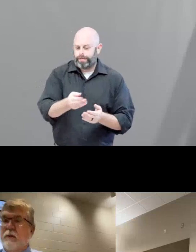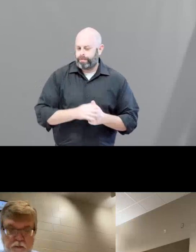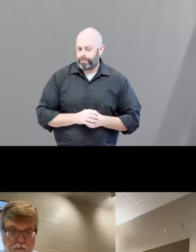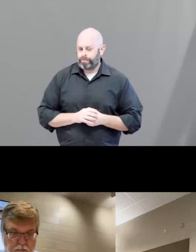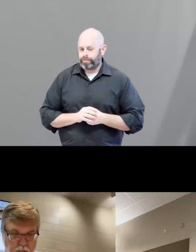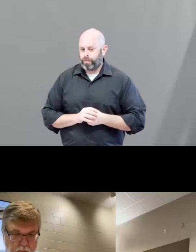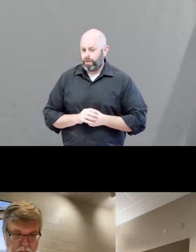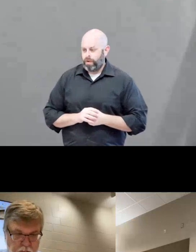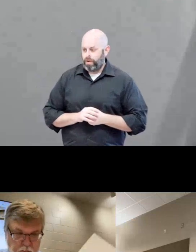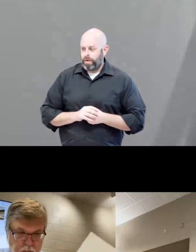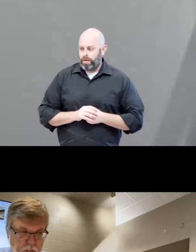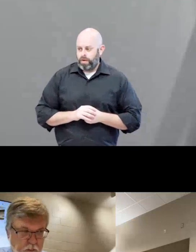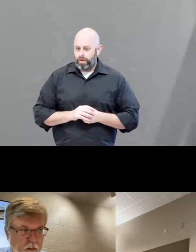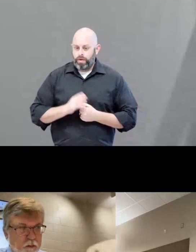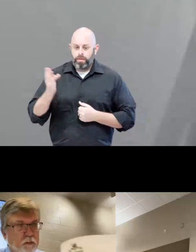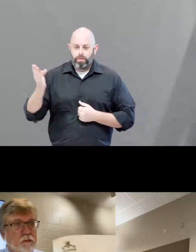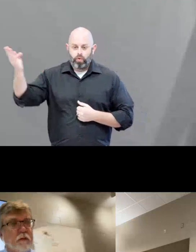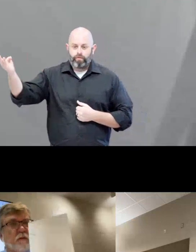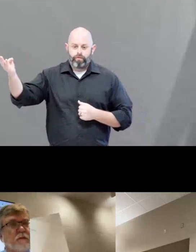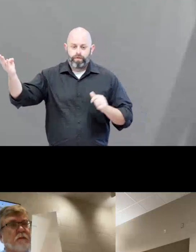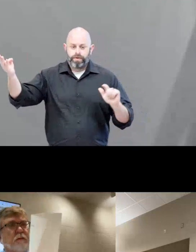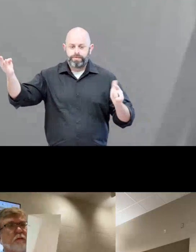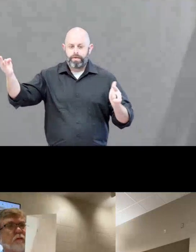Okay. It's been moved and